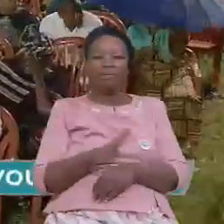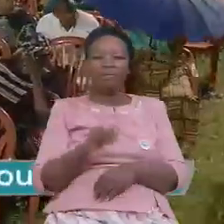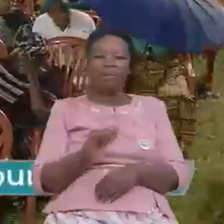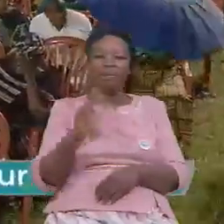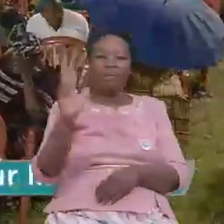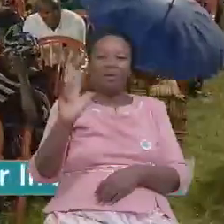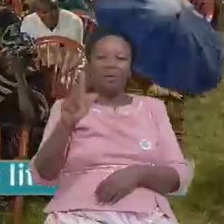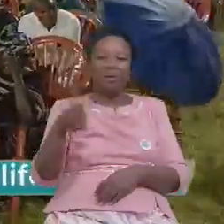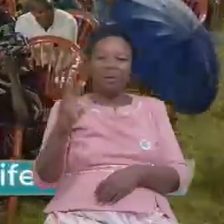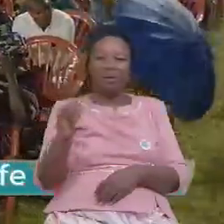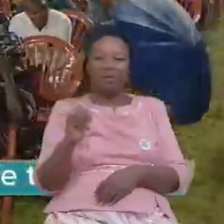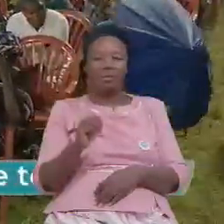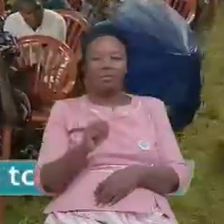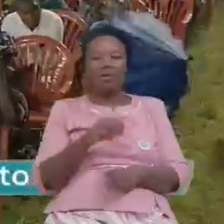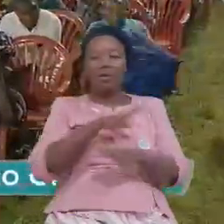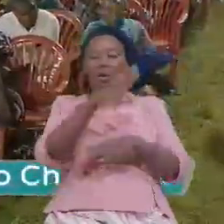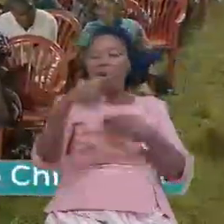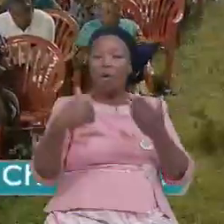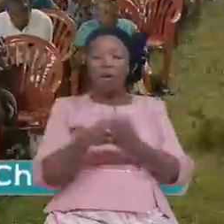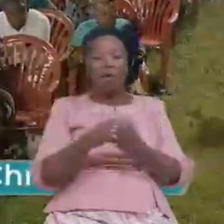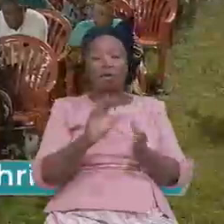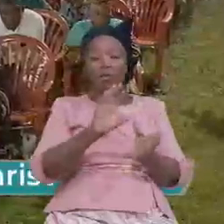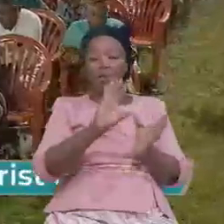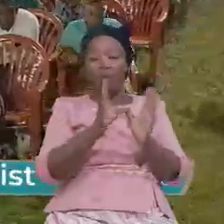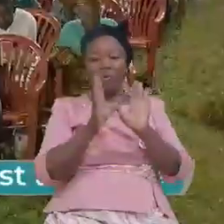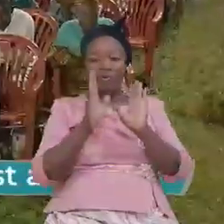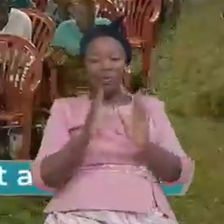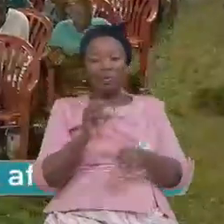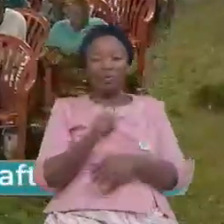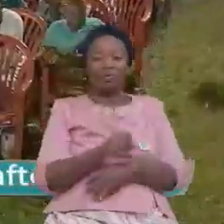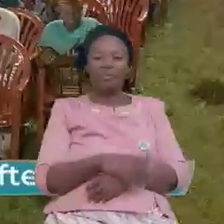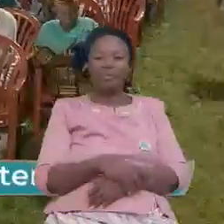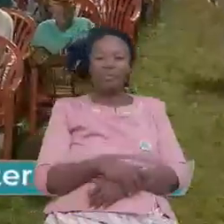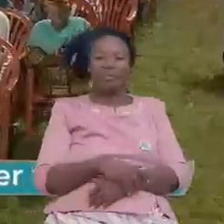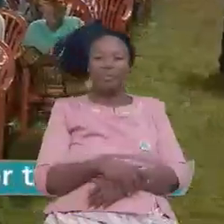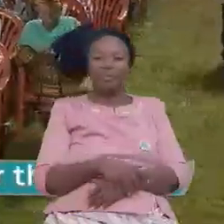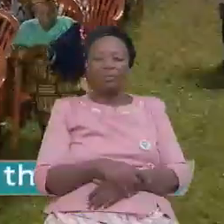3 p.m. on Sunday, 6th of August.